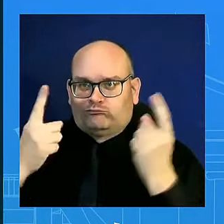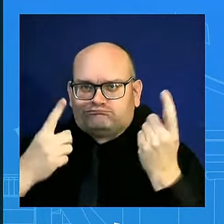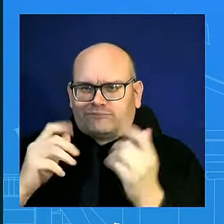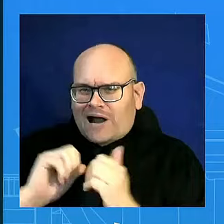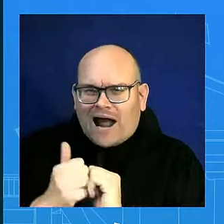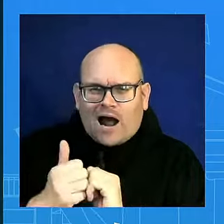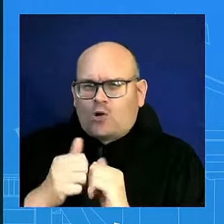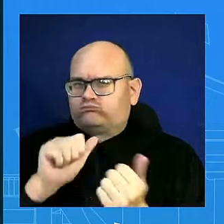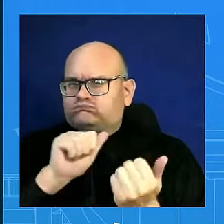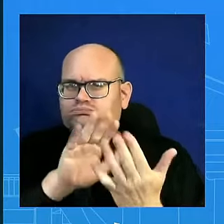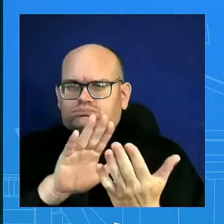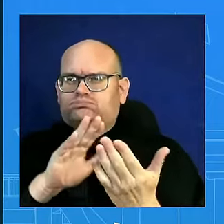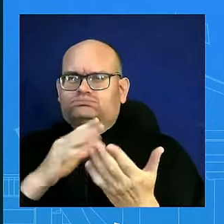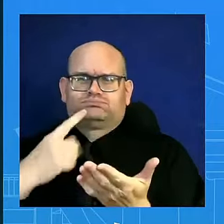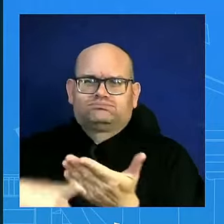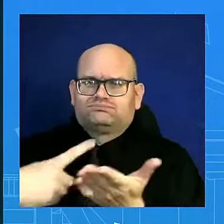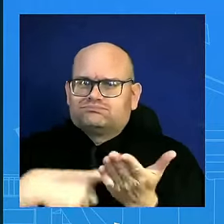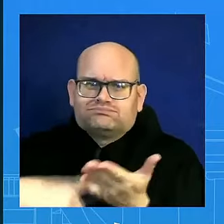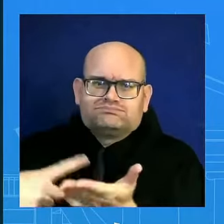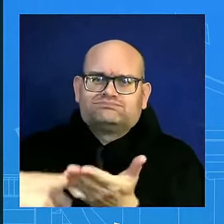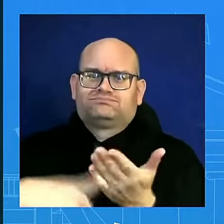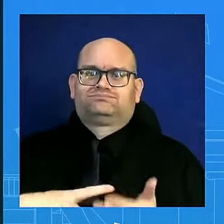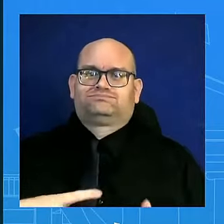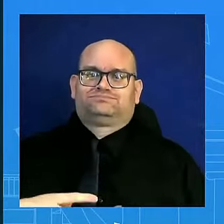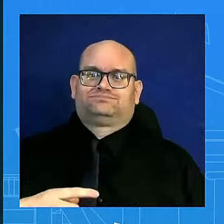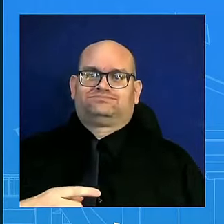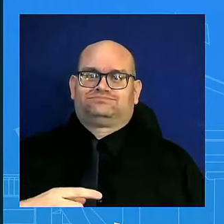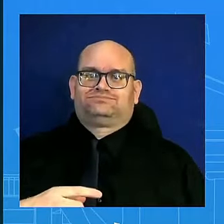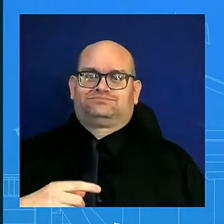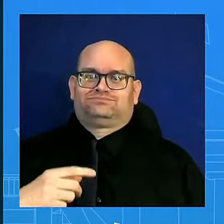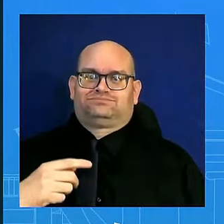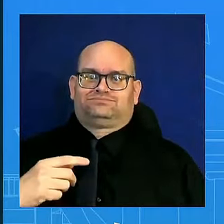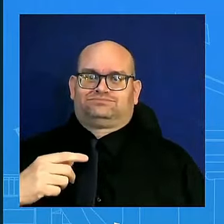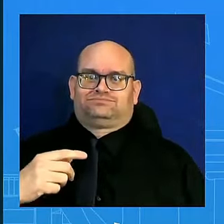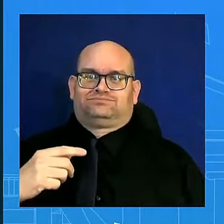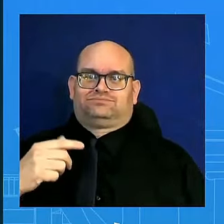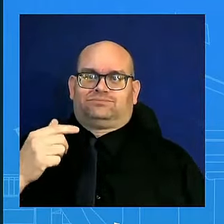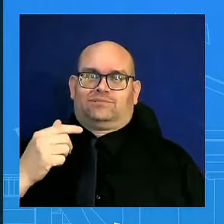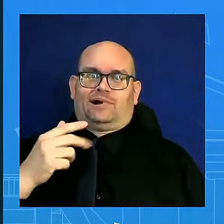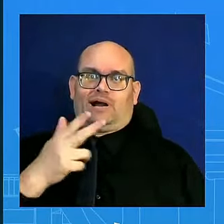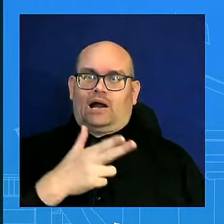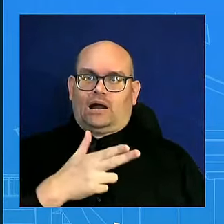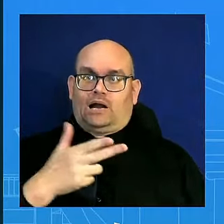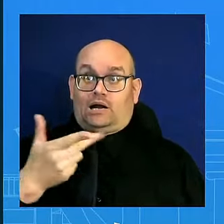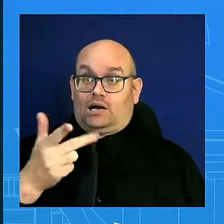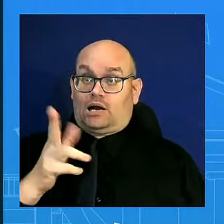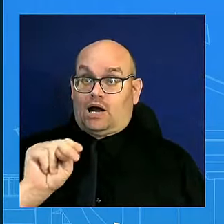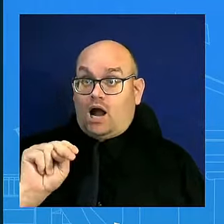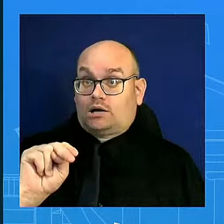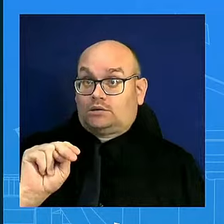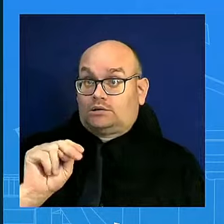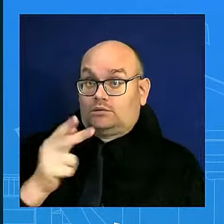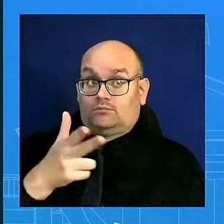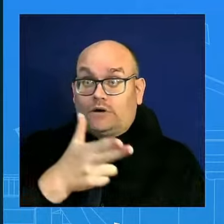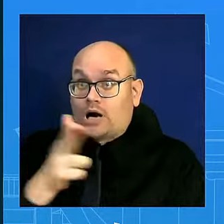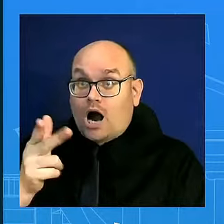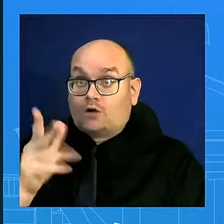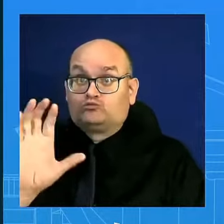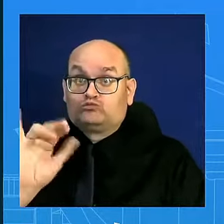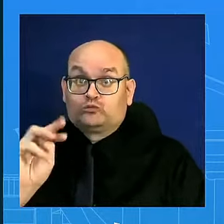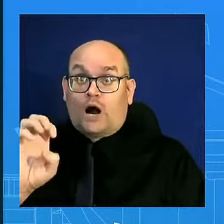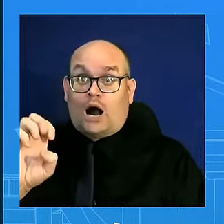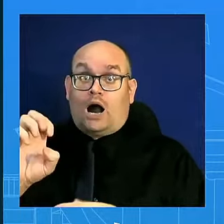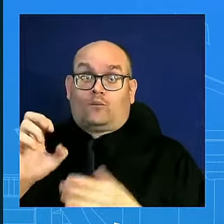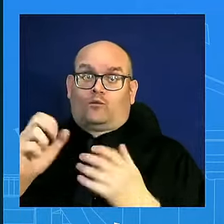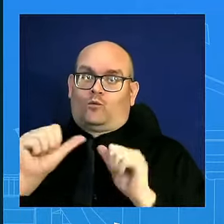gun crime, we want to continue to work on that. And we were able to pass a legislation that we hadn't seen on fighting gun